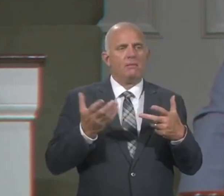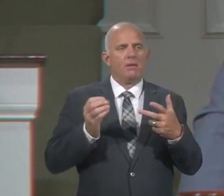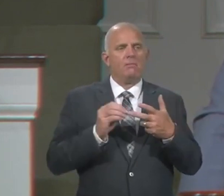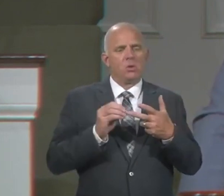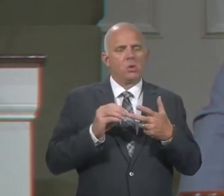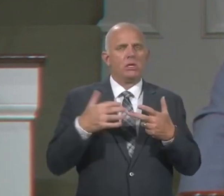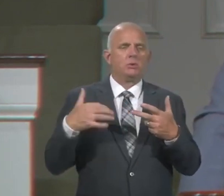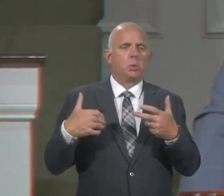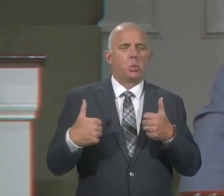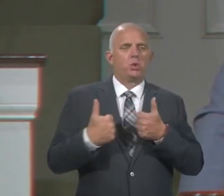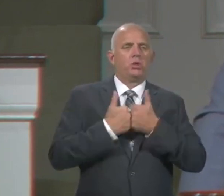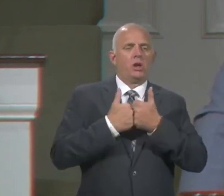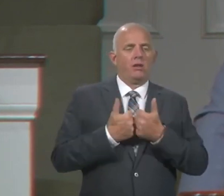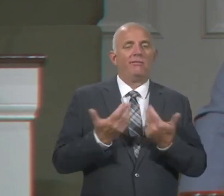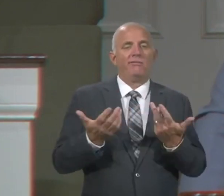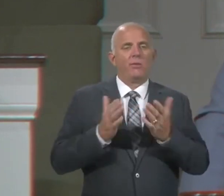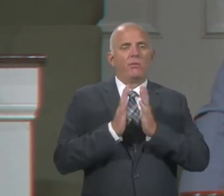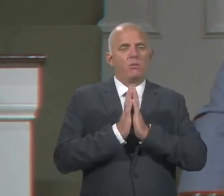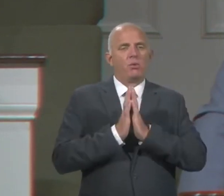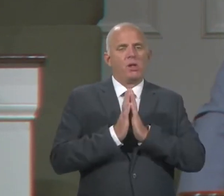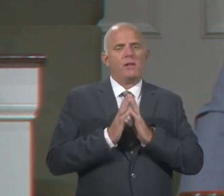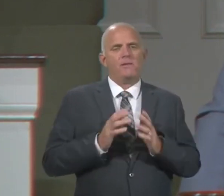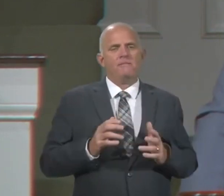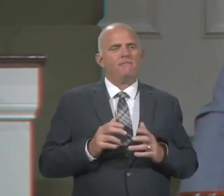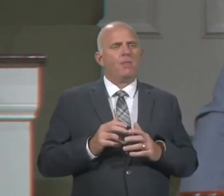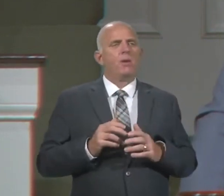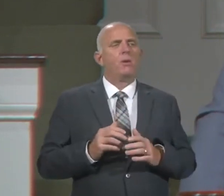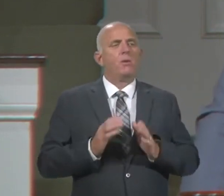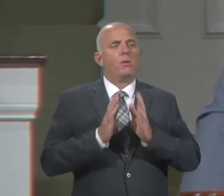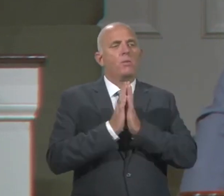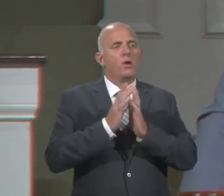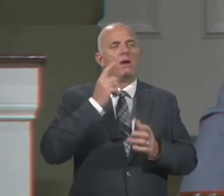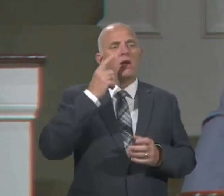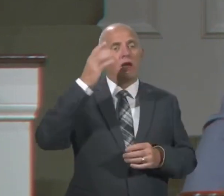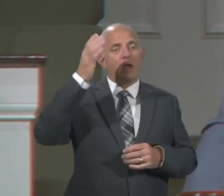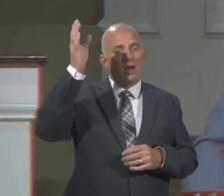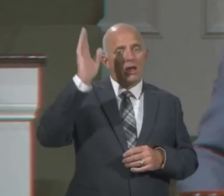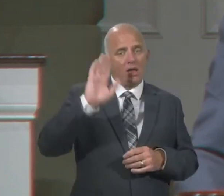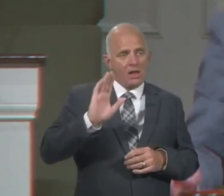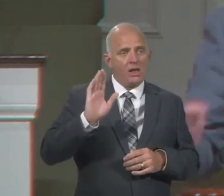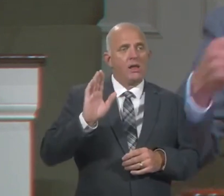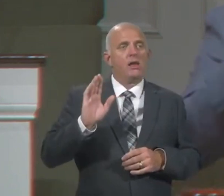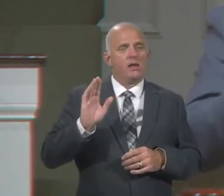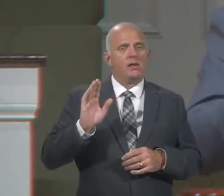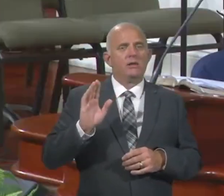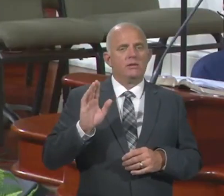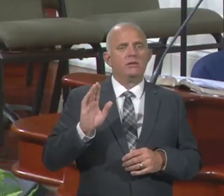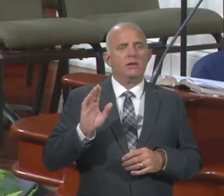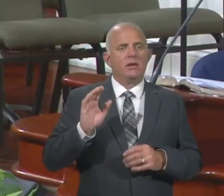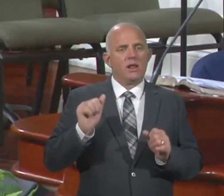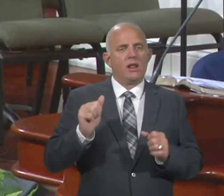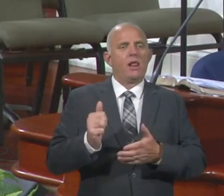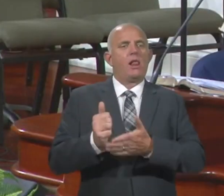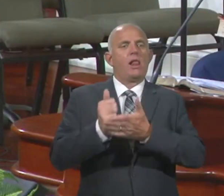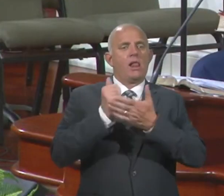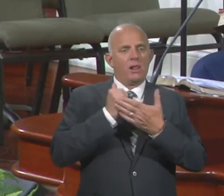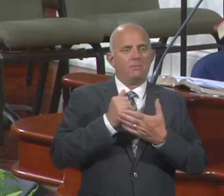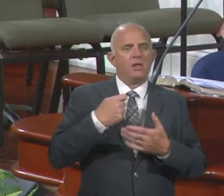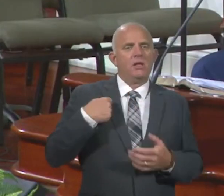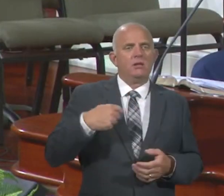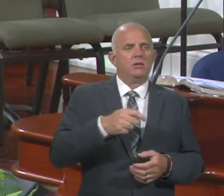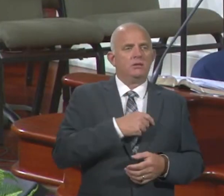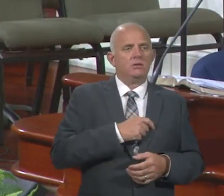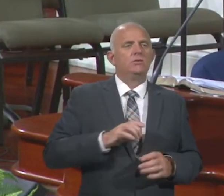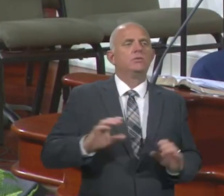to pray, but we need to pray that God would help us do our